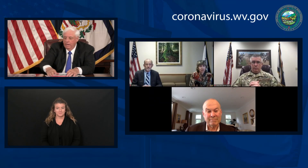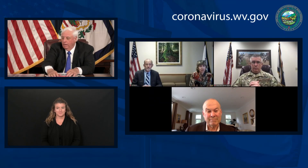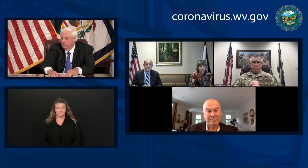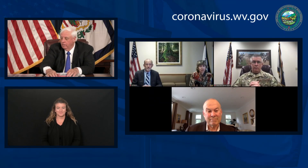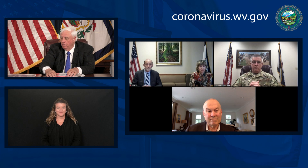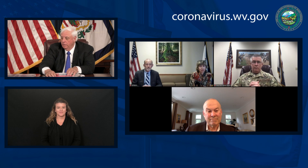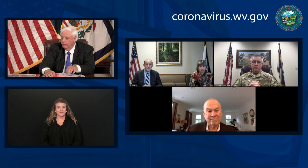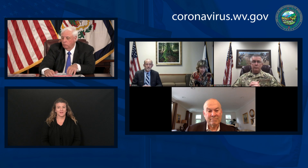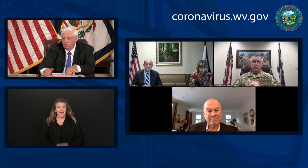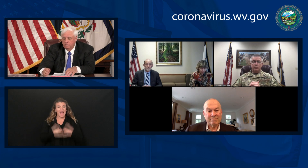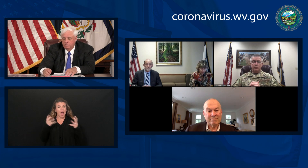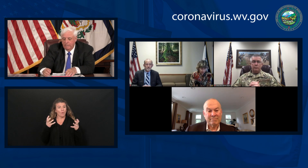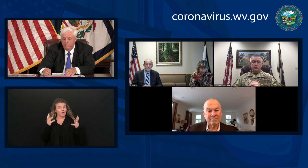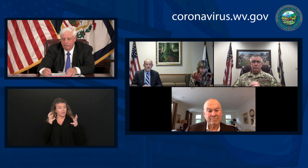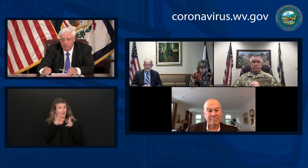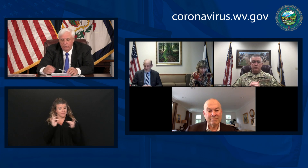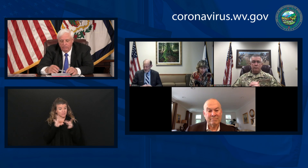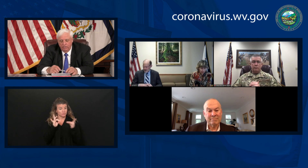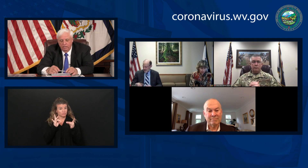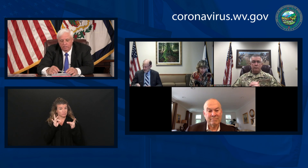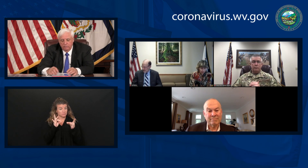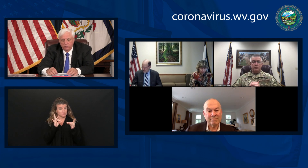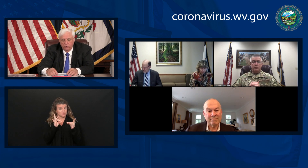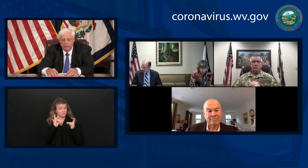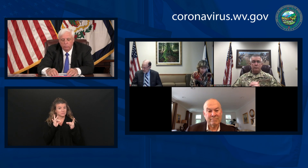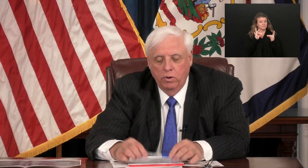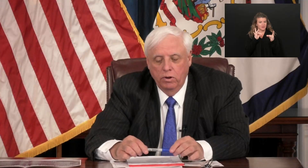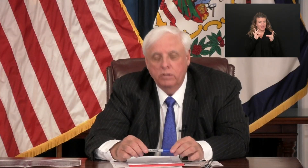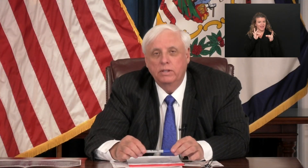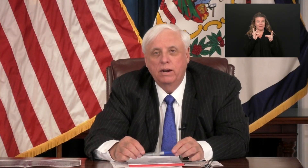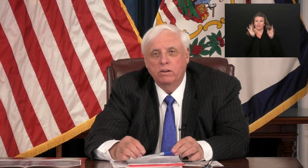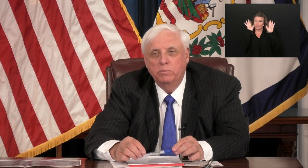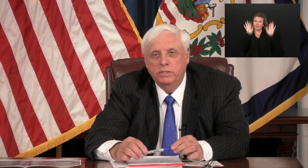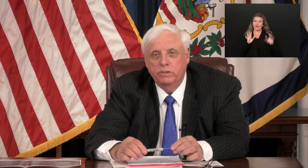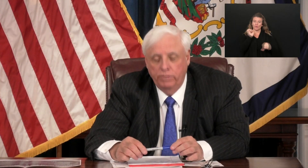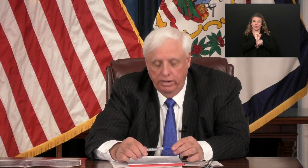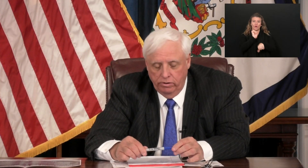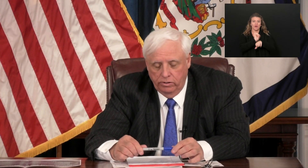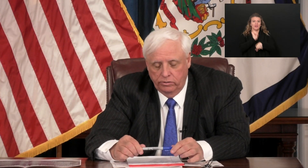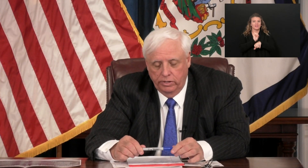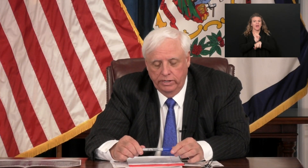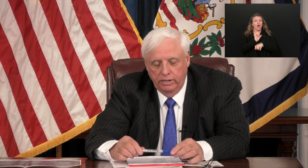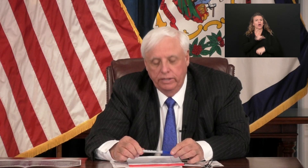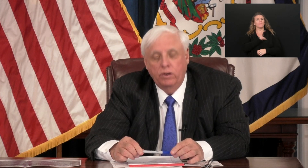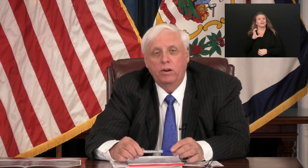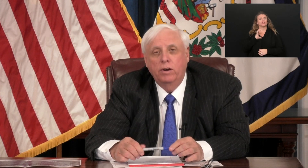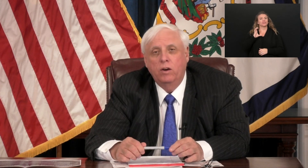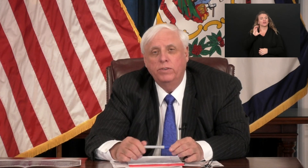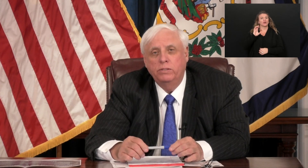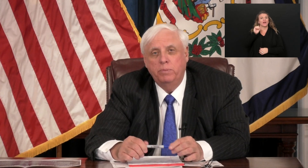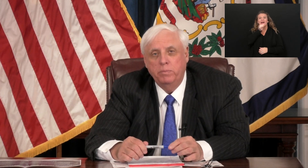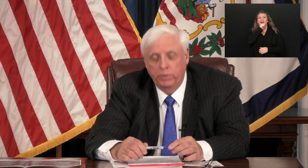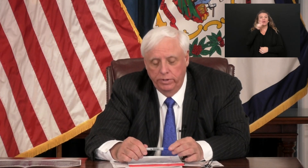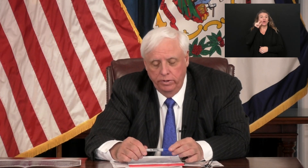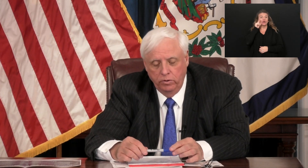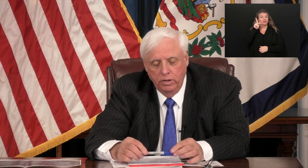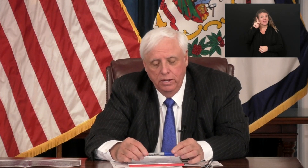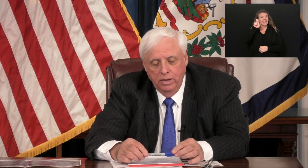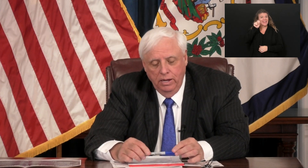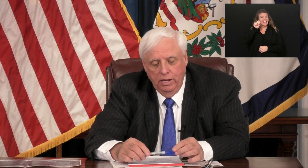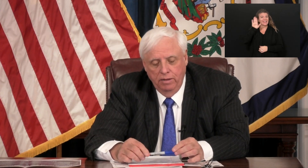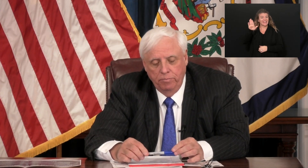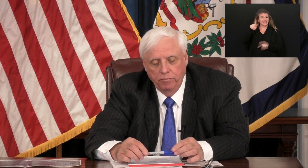Okay, I'd like to comment just 1 second on the great work that our Commissioner of Agriculture, Kent Leonhardt, and all of his people